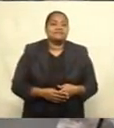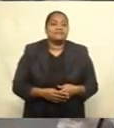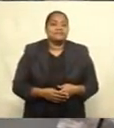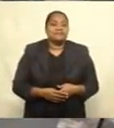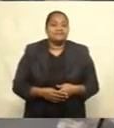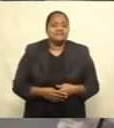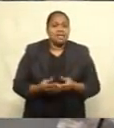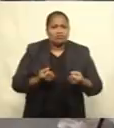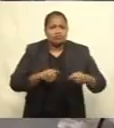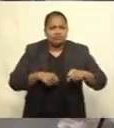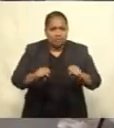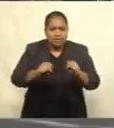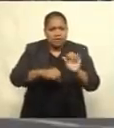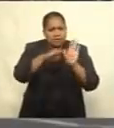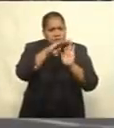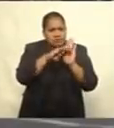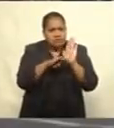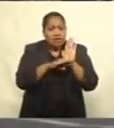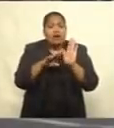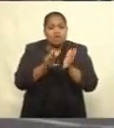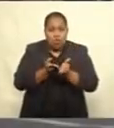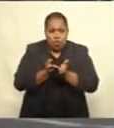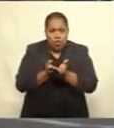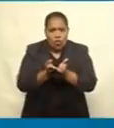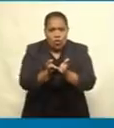and strict protocols for cargo shipment.